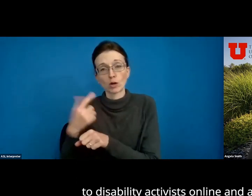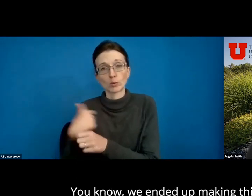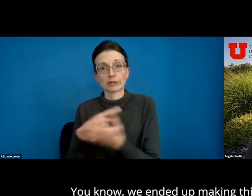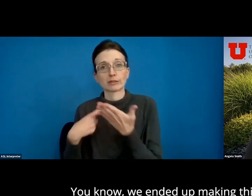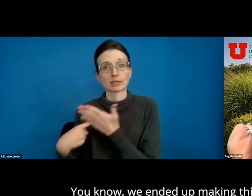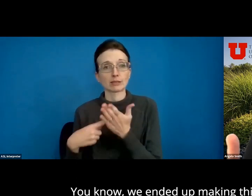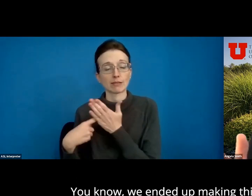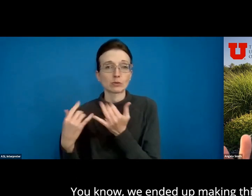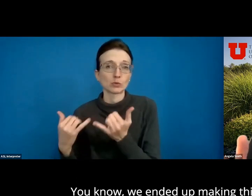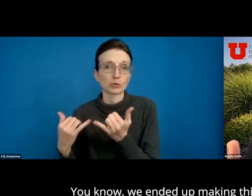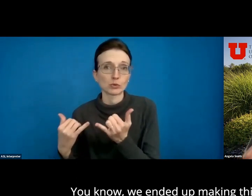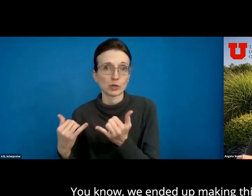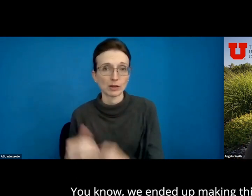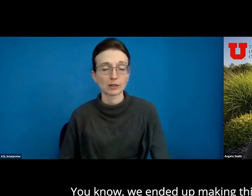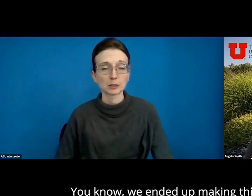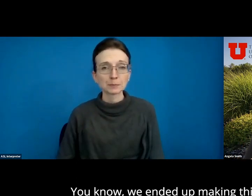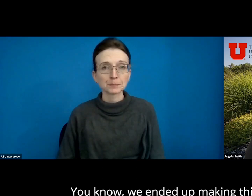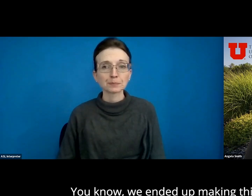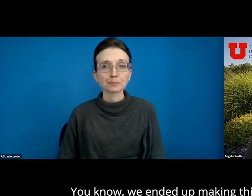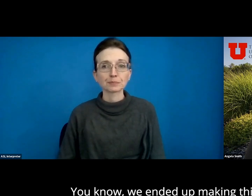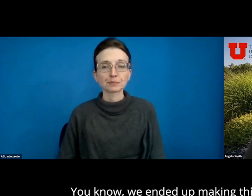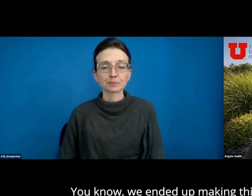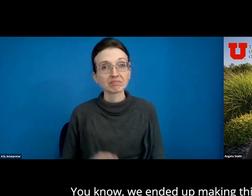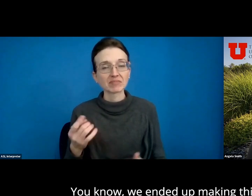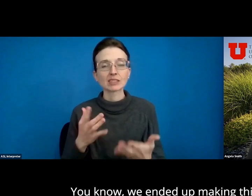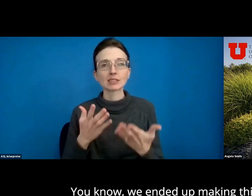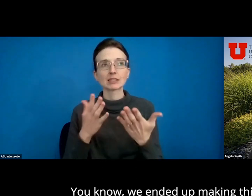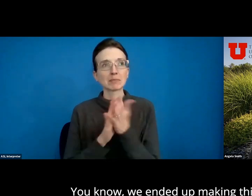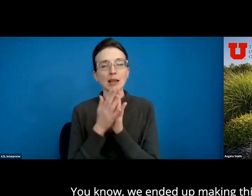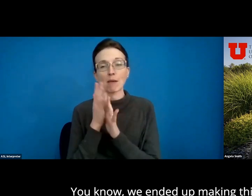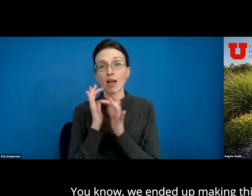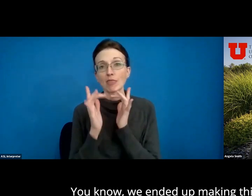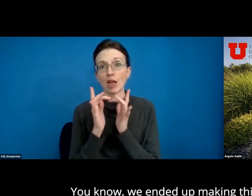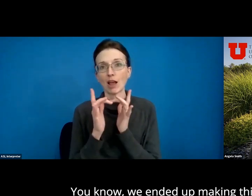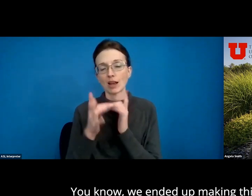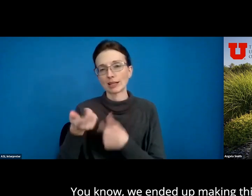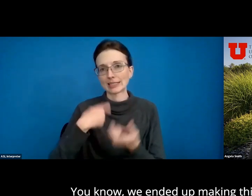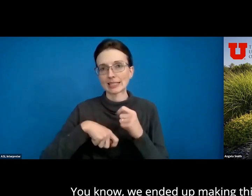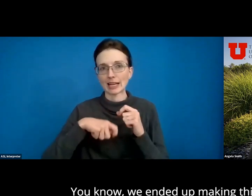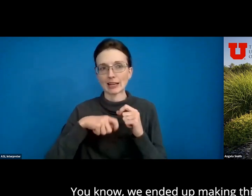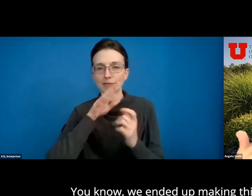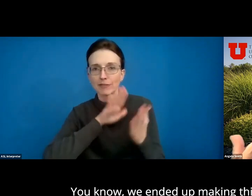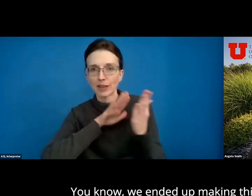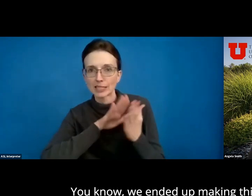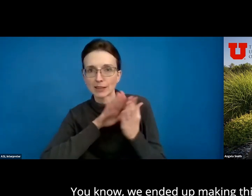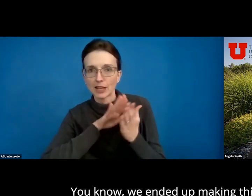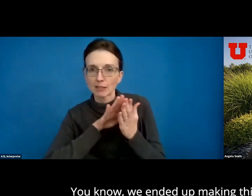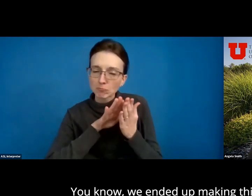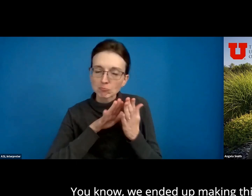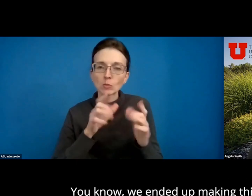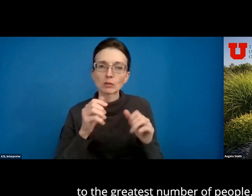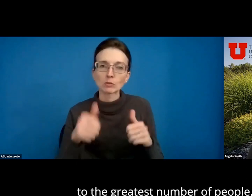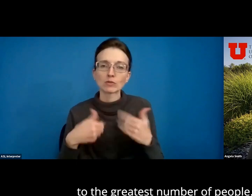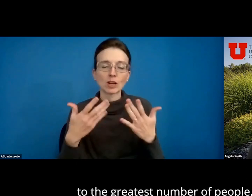right? You know, we ended up making this an online event rather than in person to be able to provide the